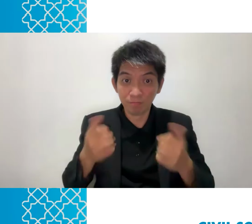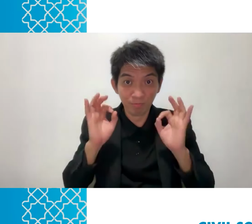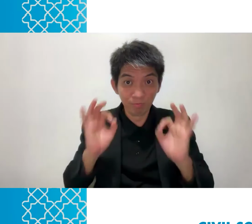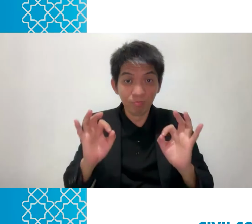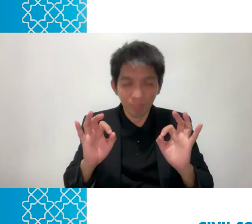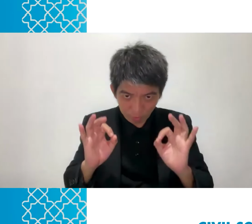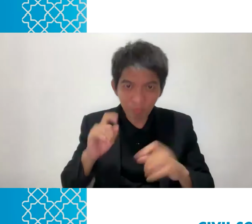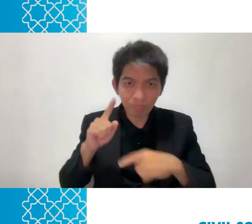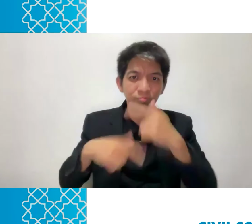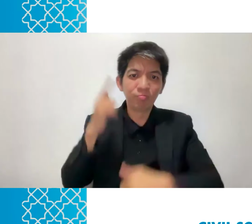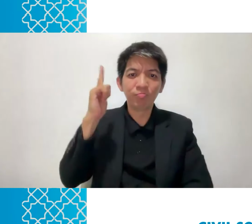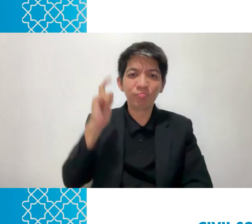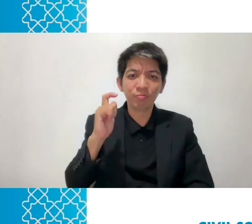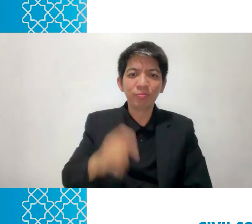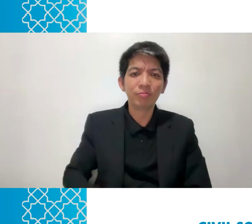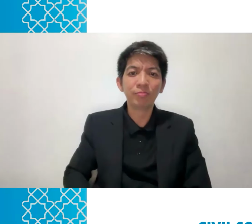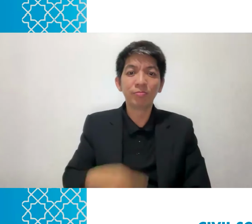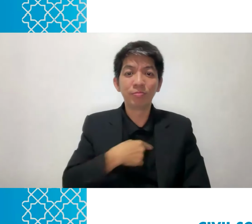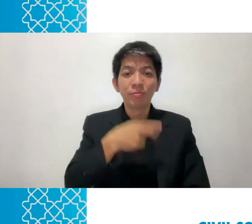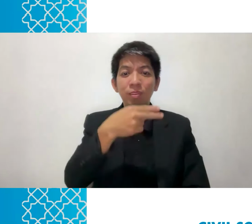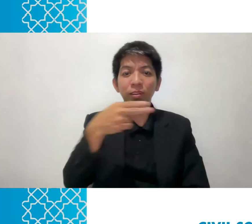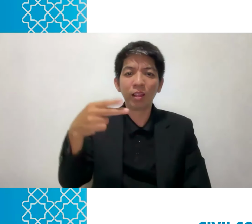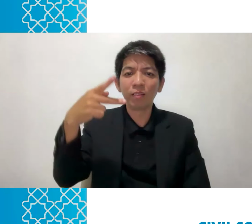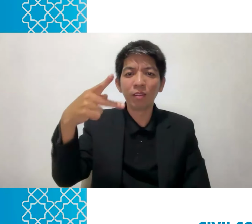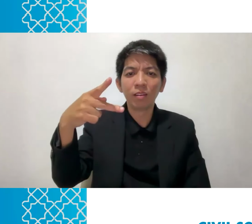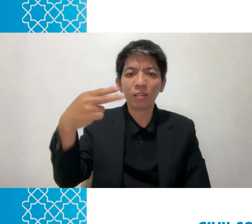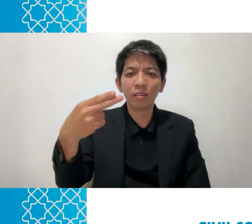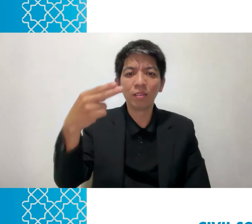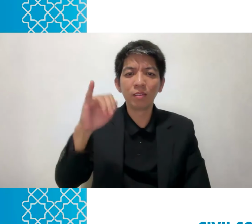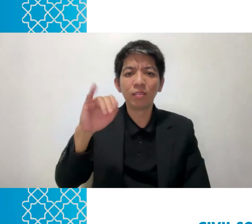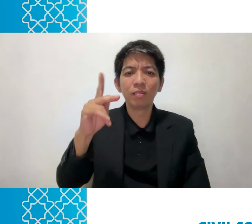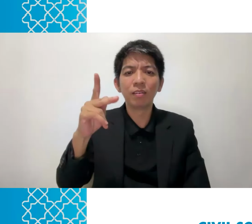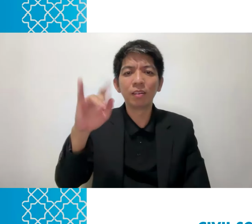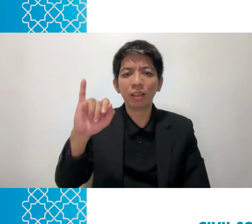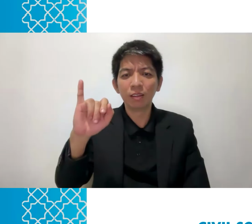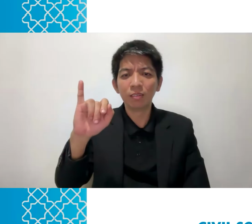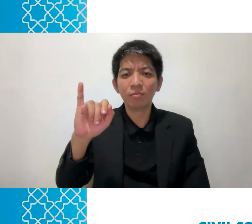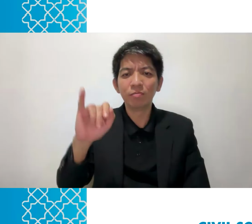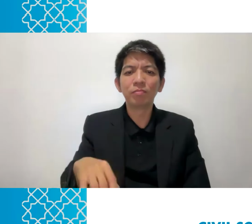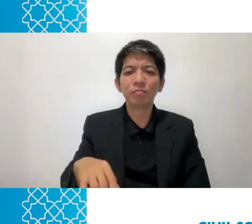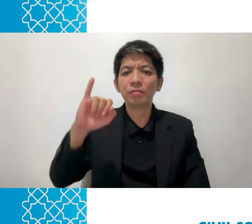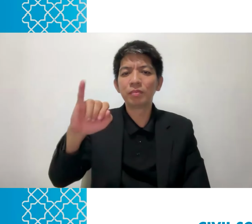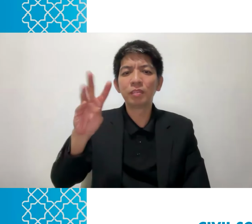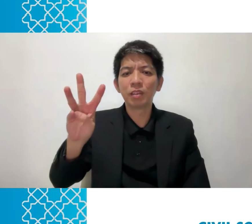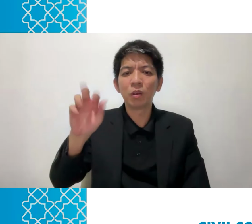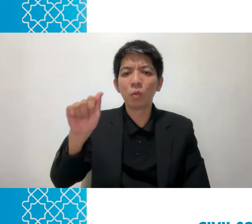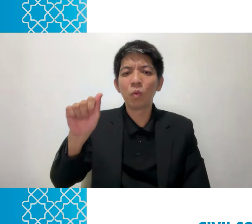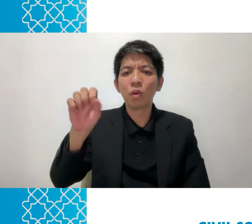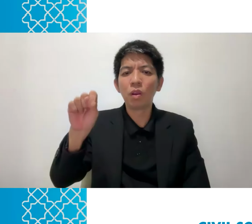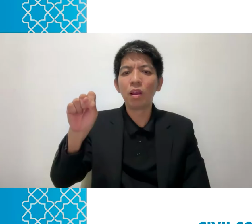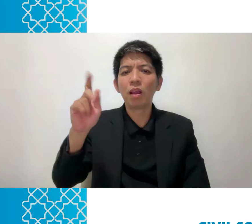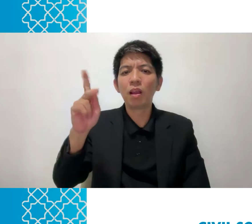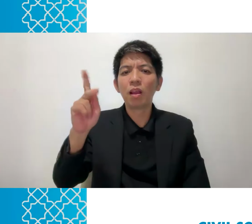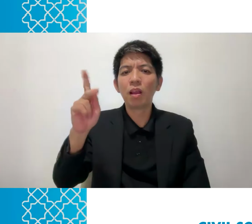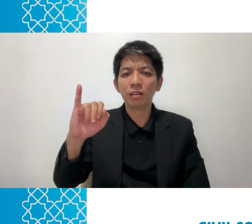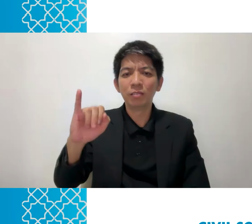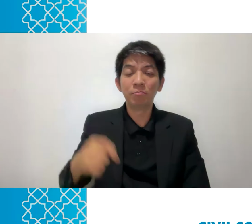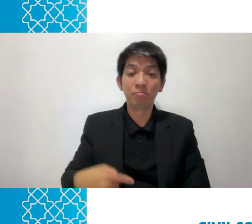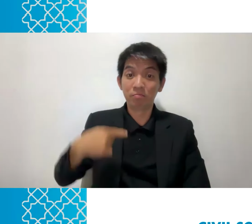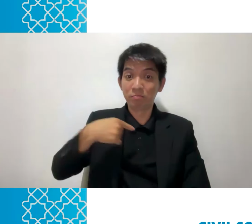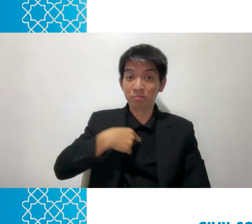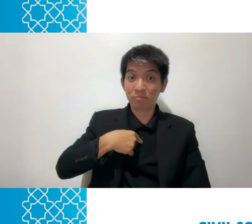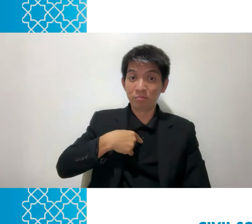My name is Hideaki Iwasaki. I'm currently looking after the department that covers transport